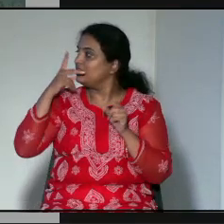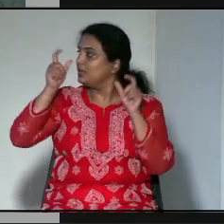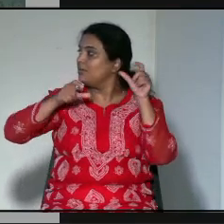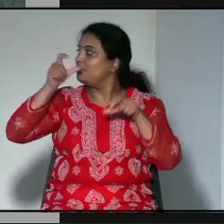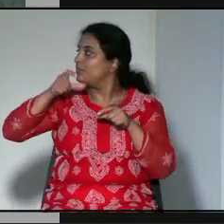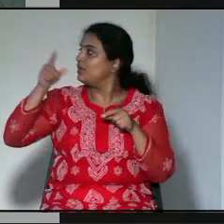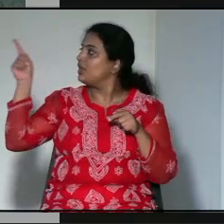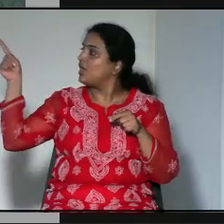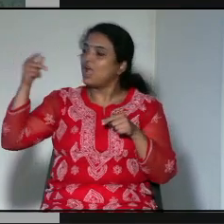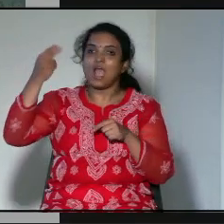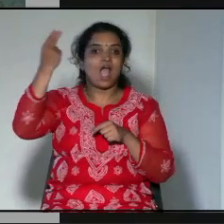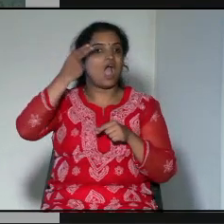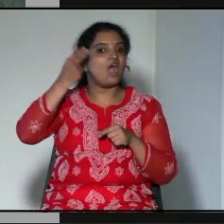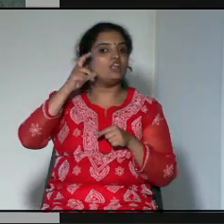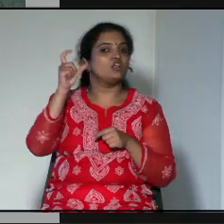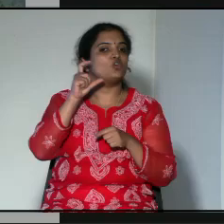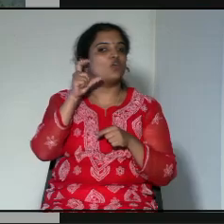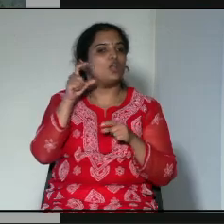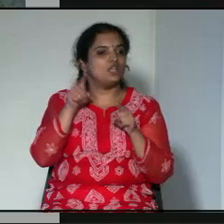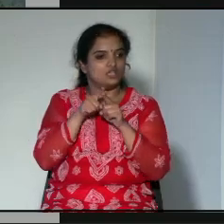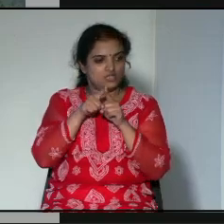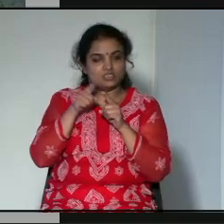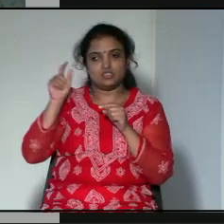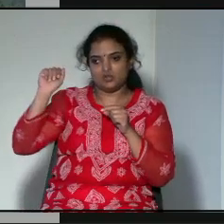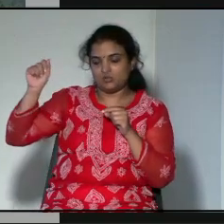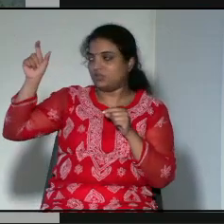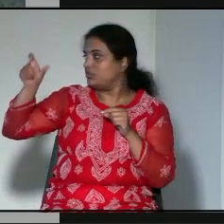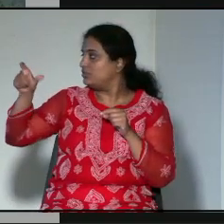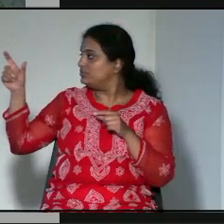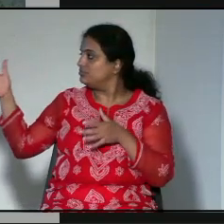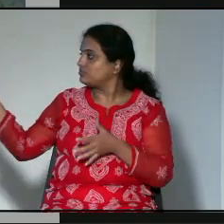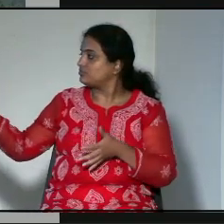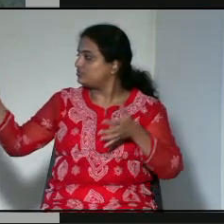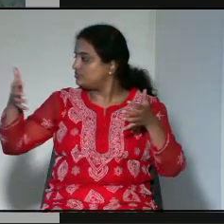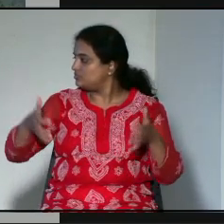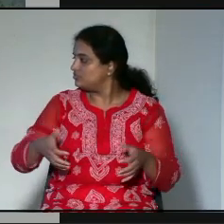students. It then travels as a truckload of parts